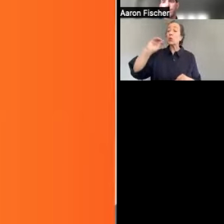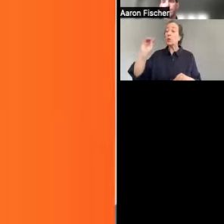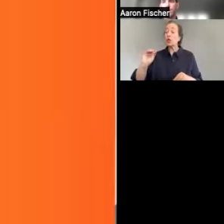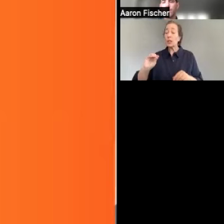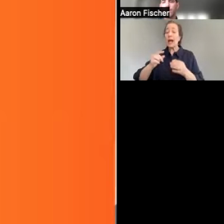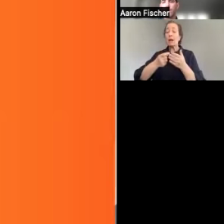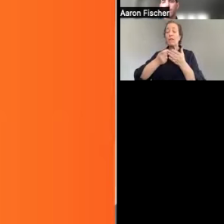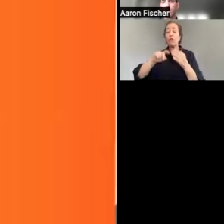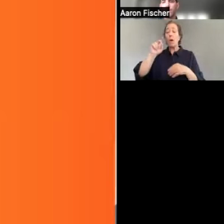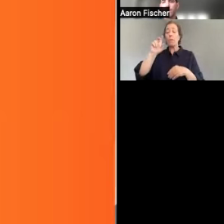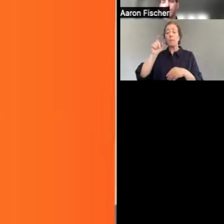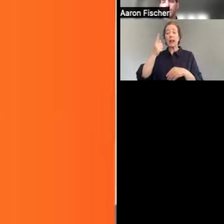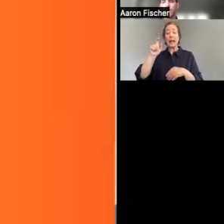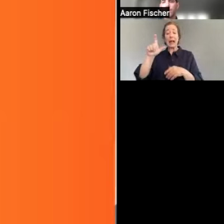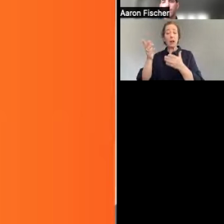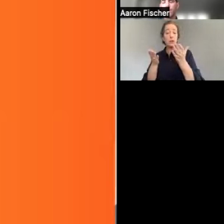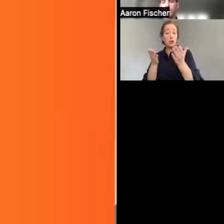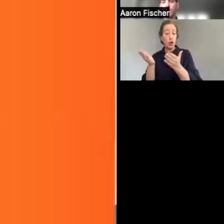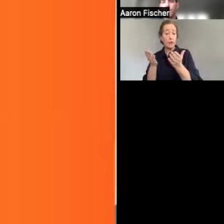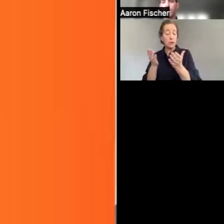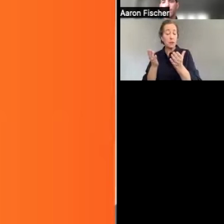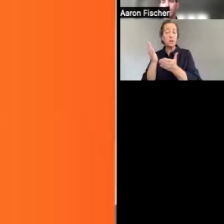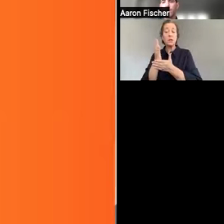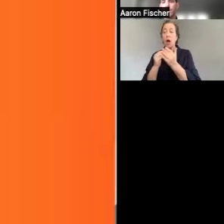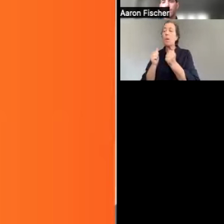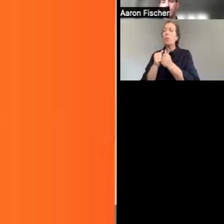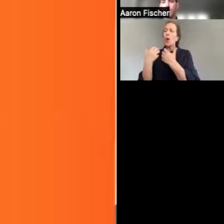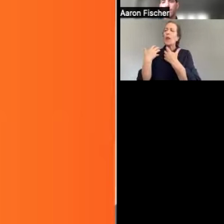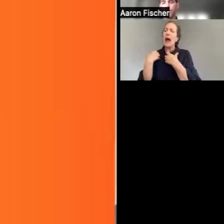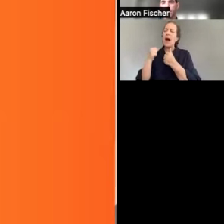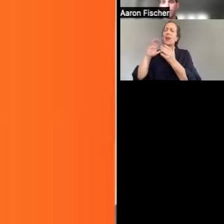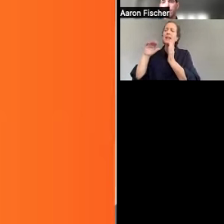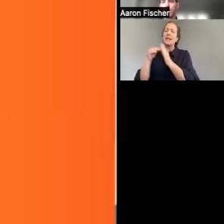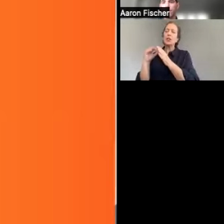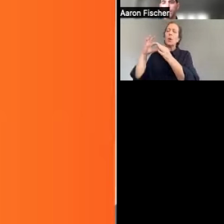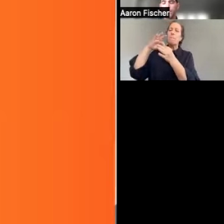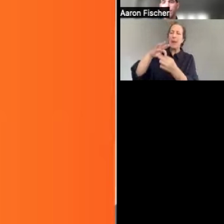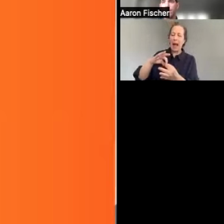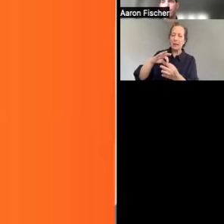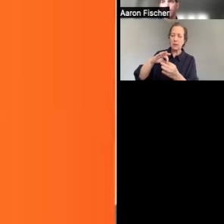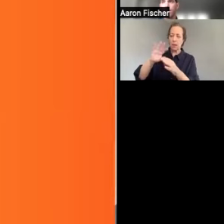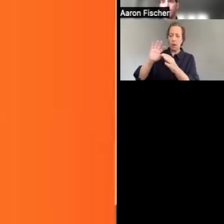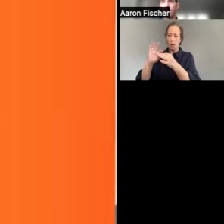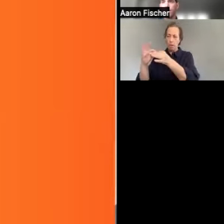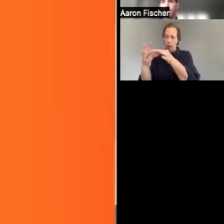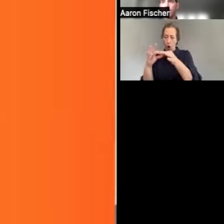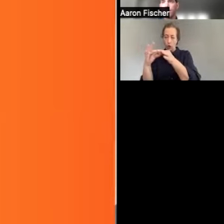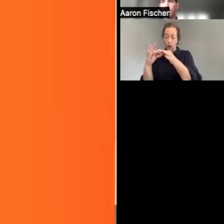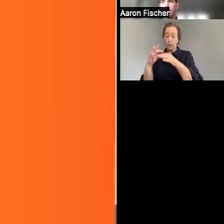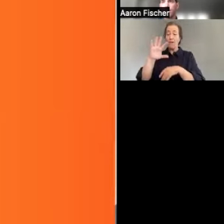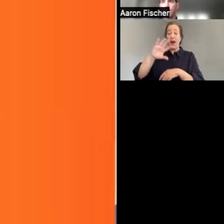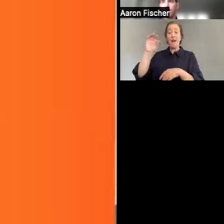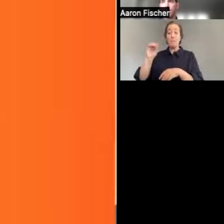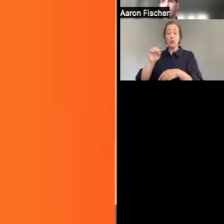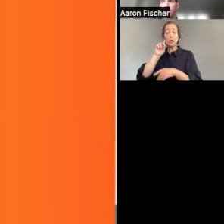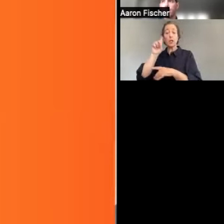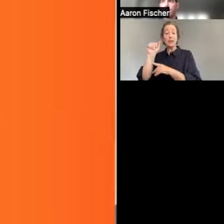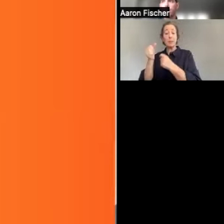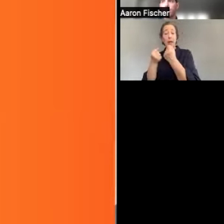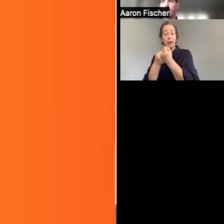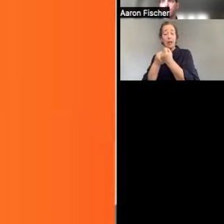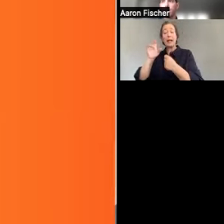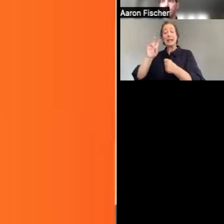legal services. Some of those we know are with health center-based medical legal partnerships. About 5% of our attendees are disability advocates, 7%